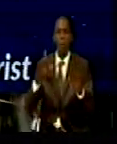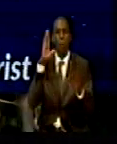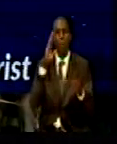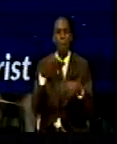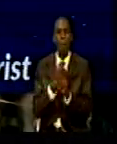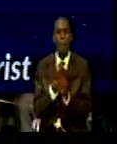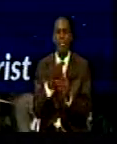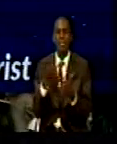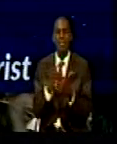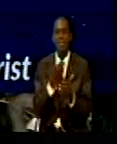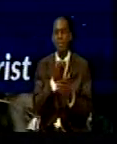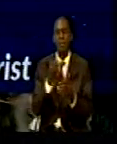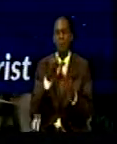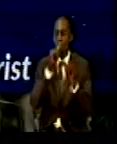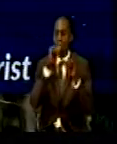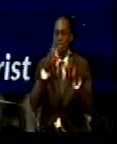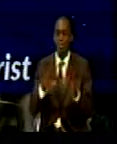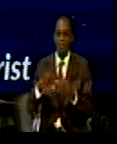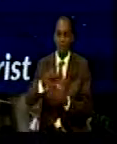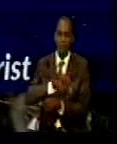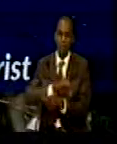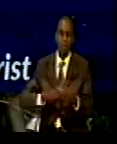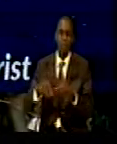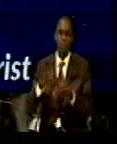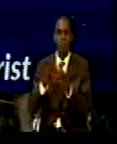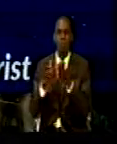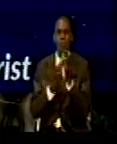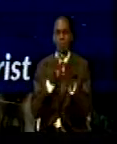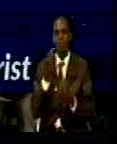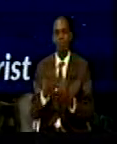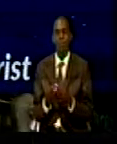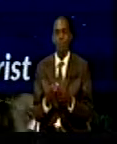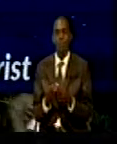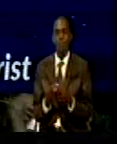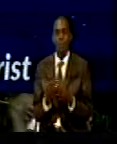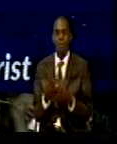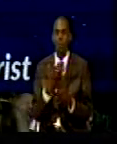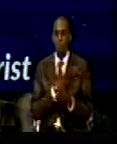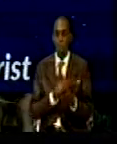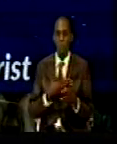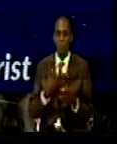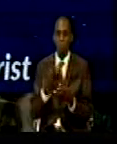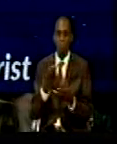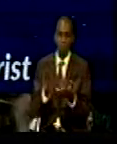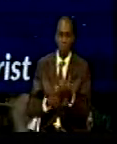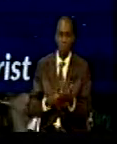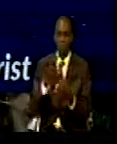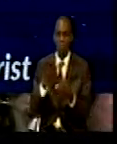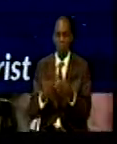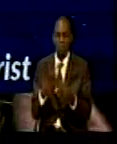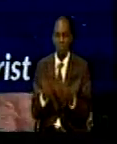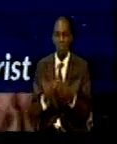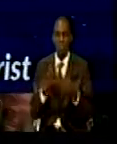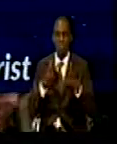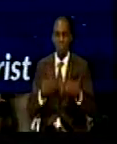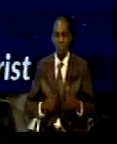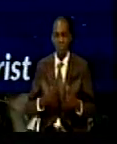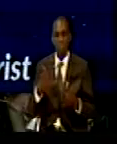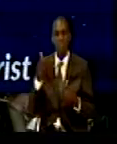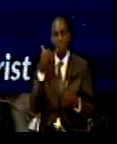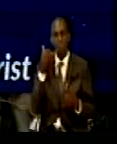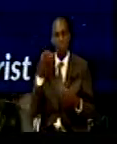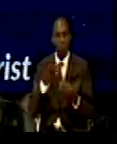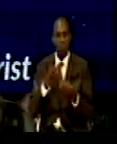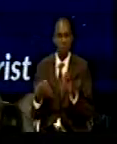and relationship in Jesus' name. So let's have all the details so you can receive more from the Lord